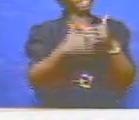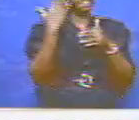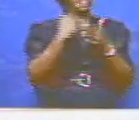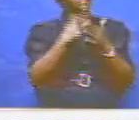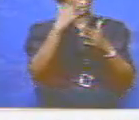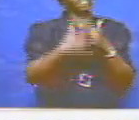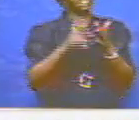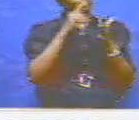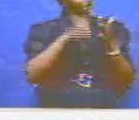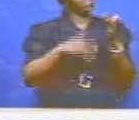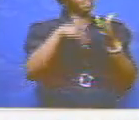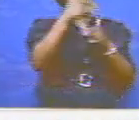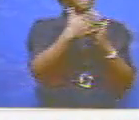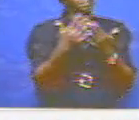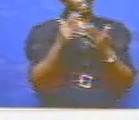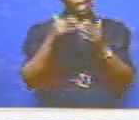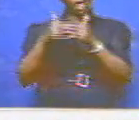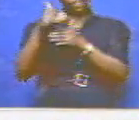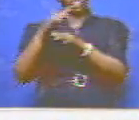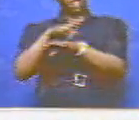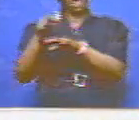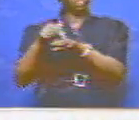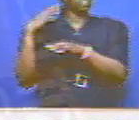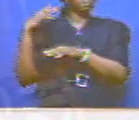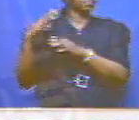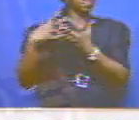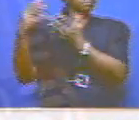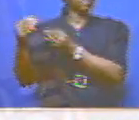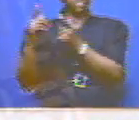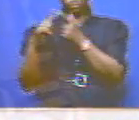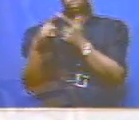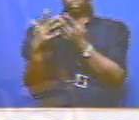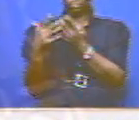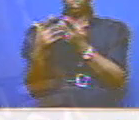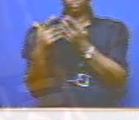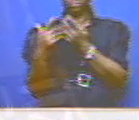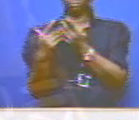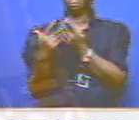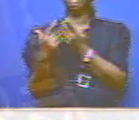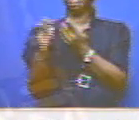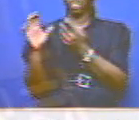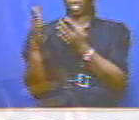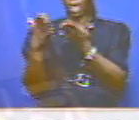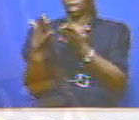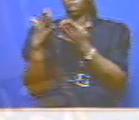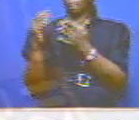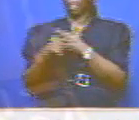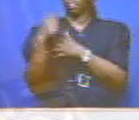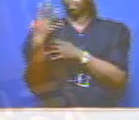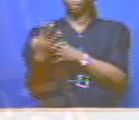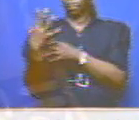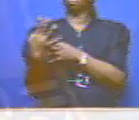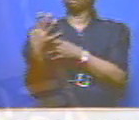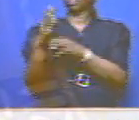that? After the national championships, we're heading to our trials now. Mm-hmm. They'll be held in April. The trials will be for us to select